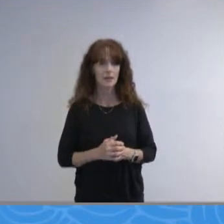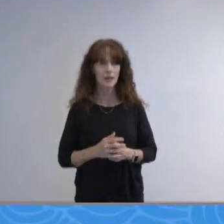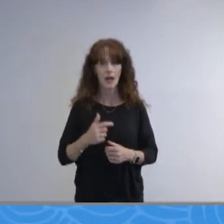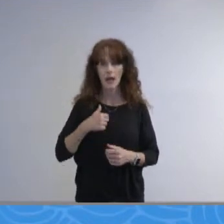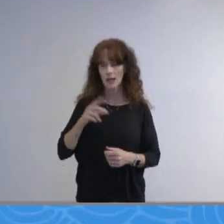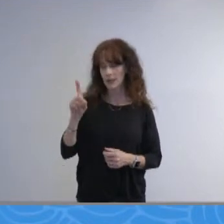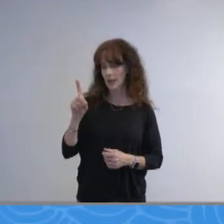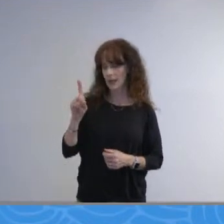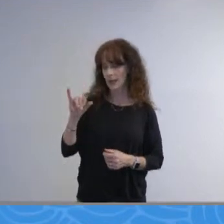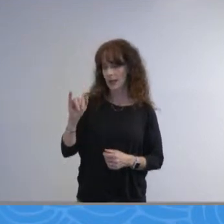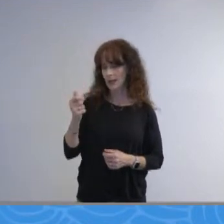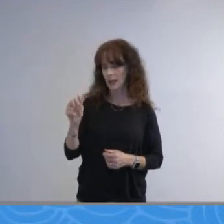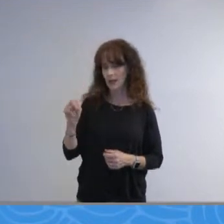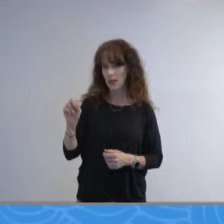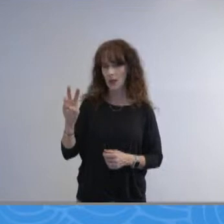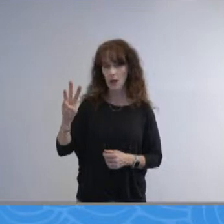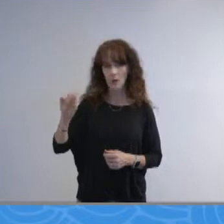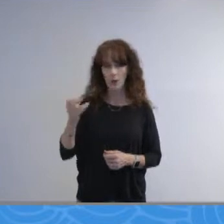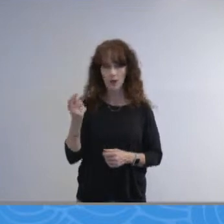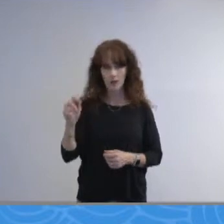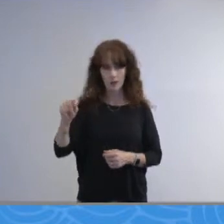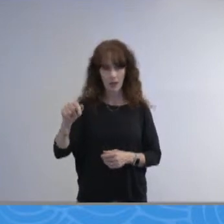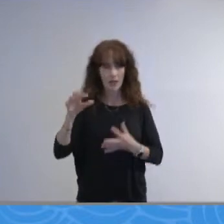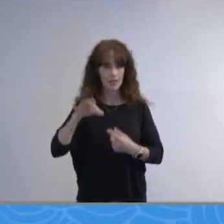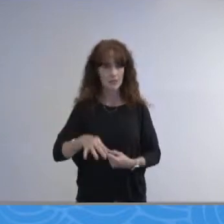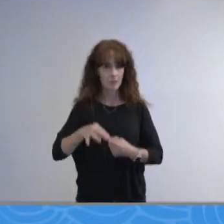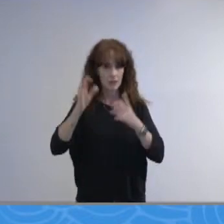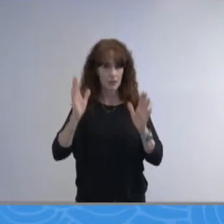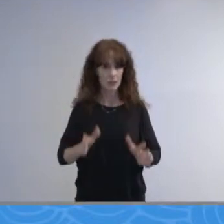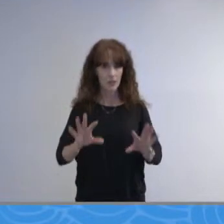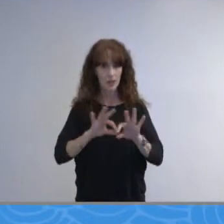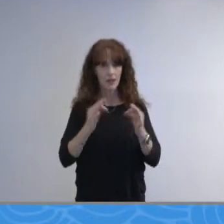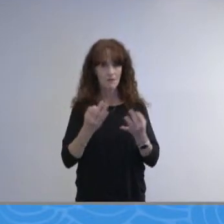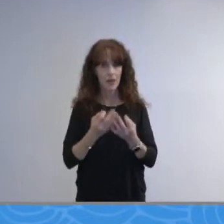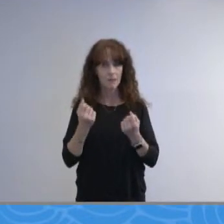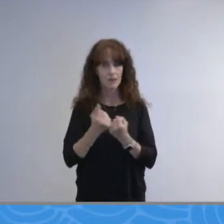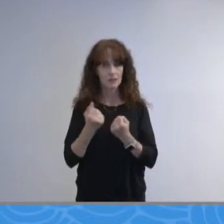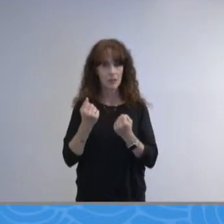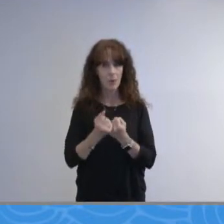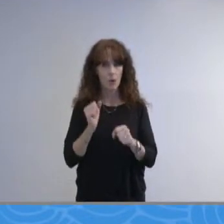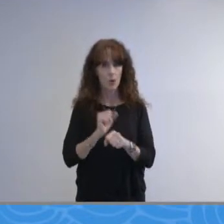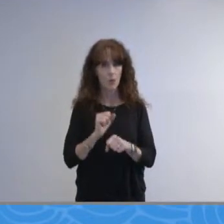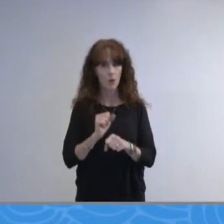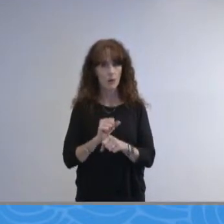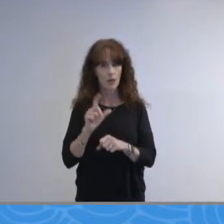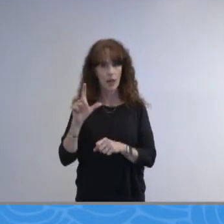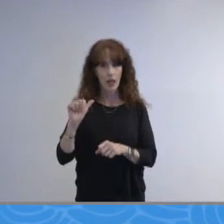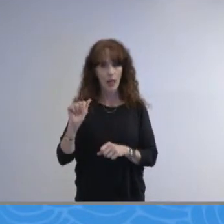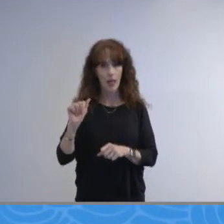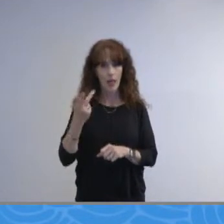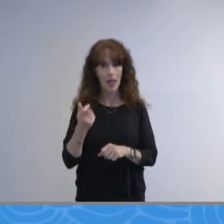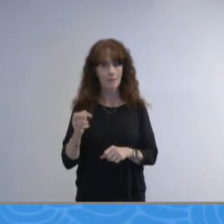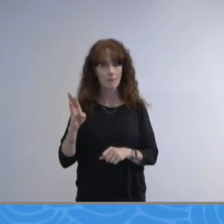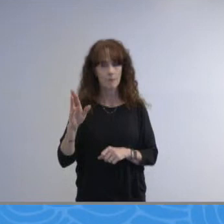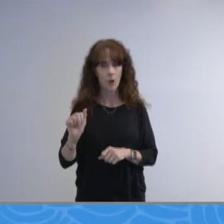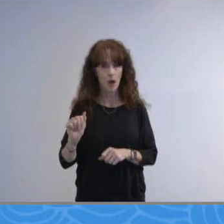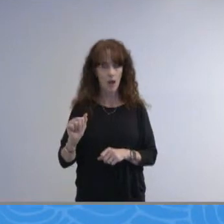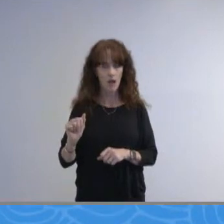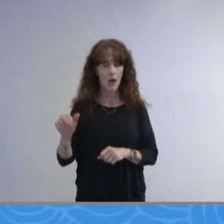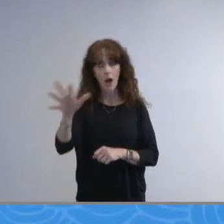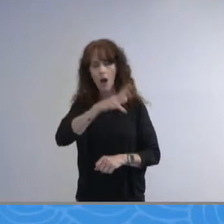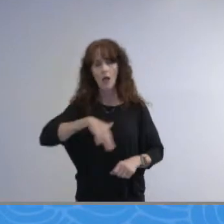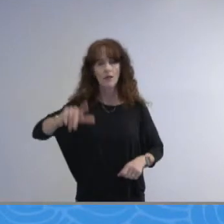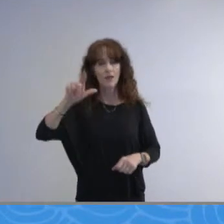Diana Huerta, and I'm a specialist with family support working in the Alhambra office that covers all of LA